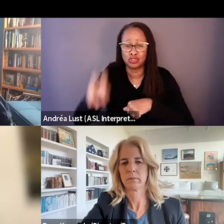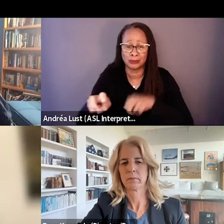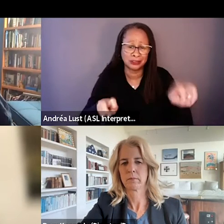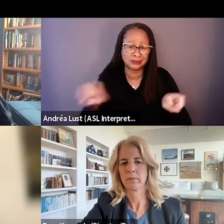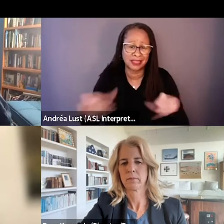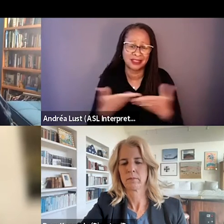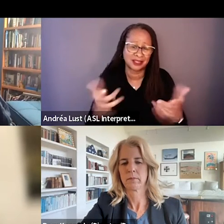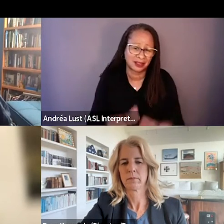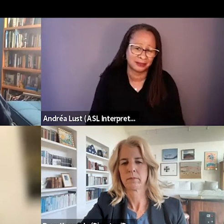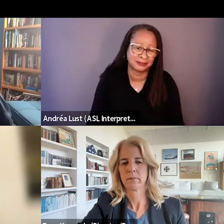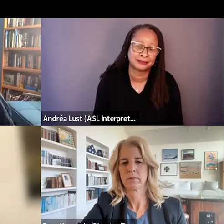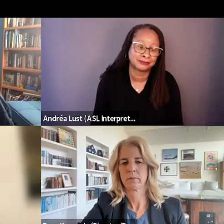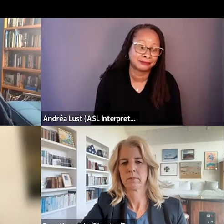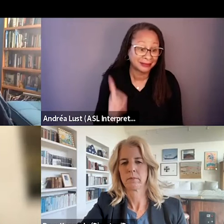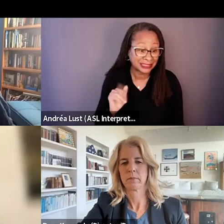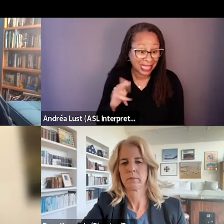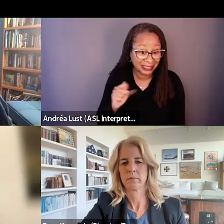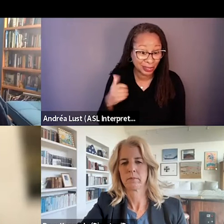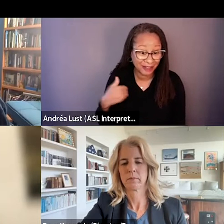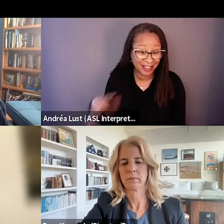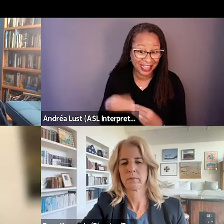like that. I don't know, Dallas, if...